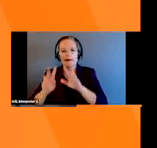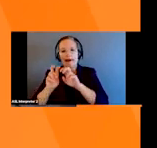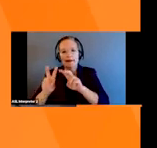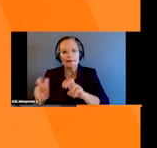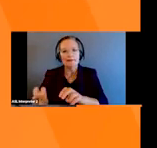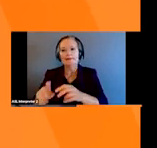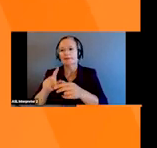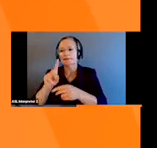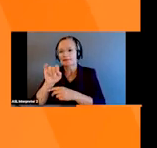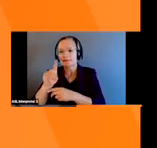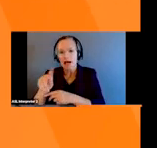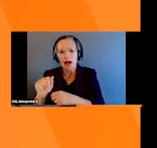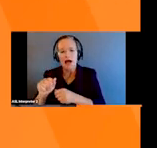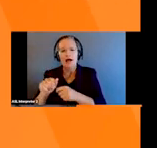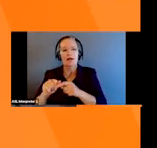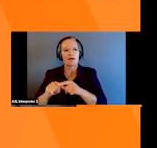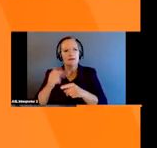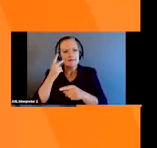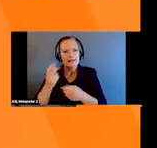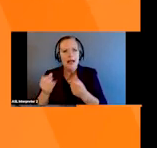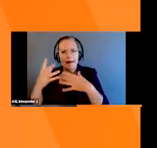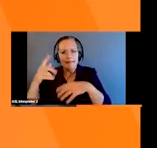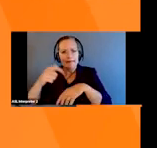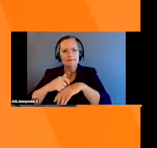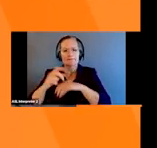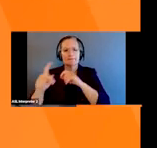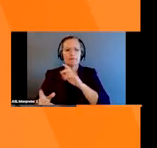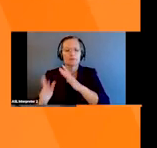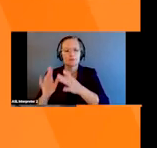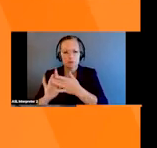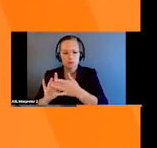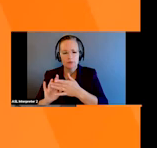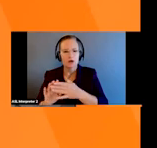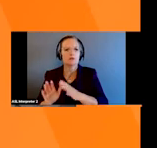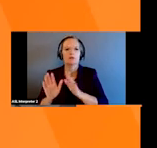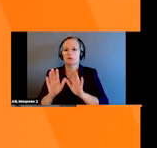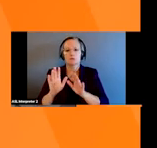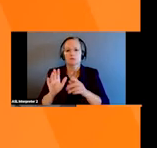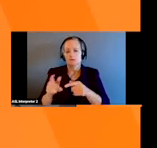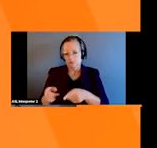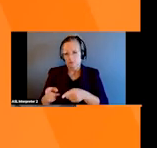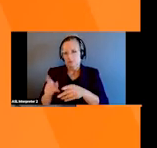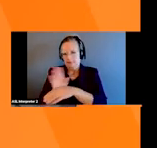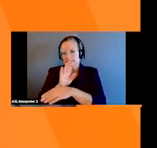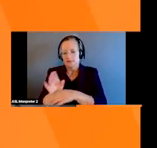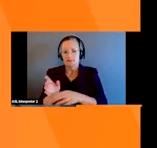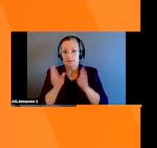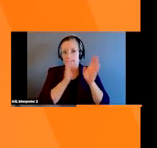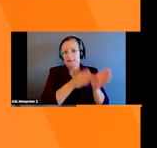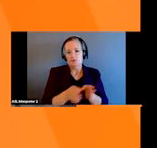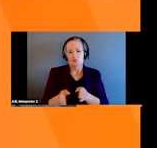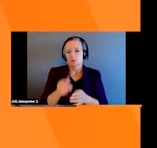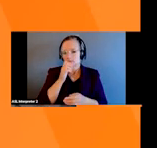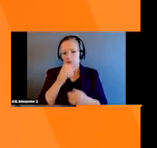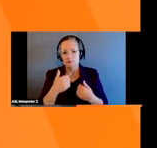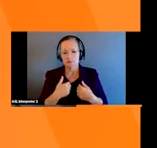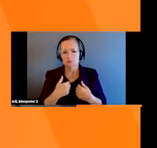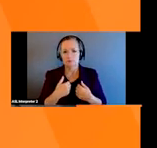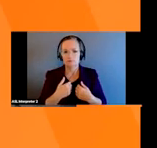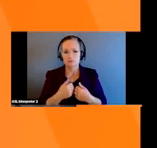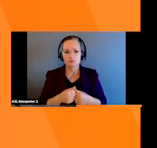dashboard to see how much reach you're getting. It's like, no, you're supposed to be using it as an individual. Can your company follow a person? I believe